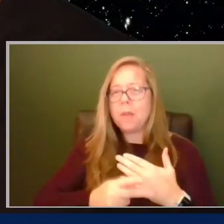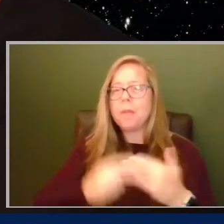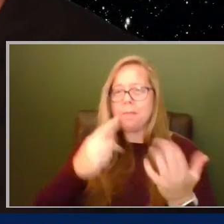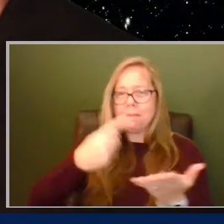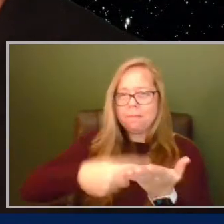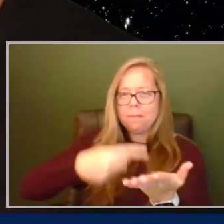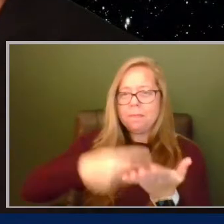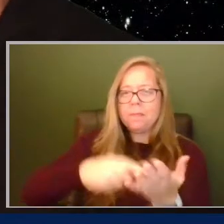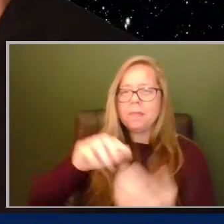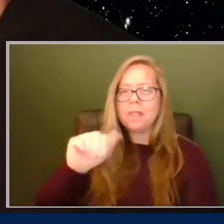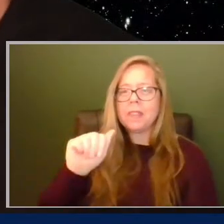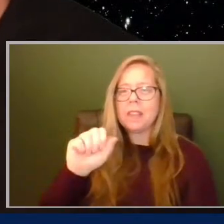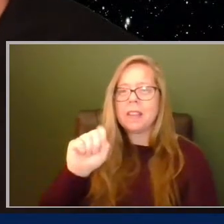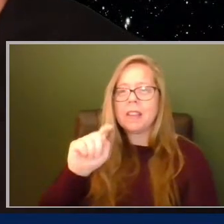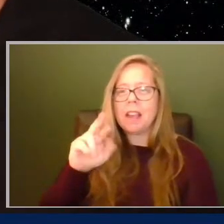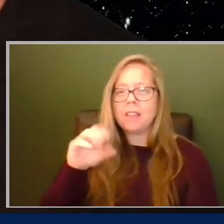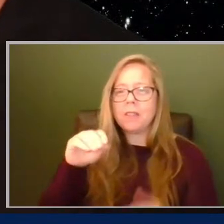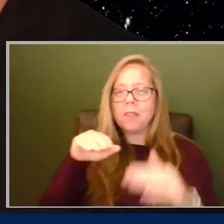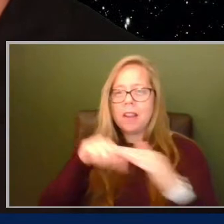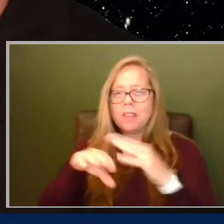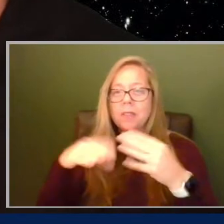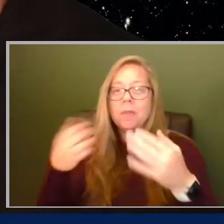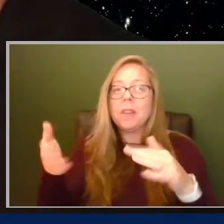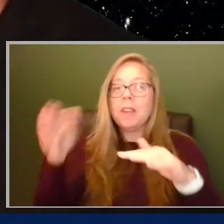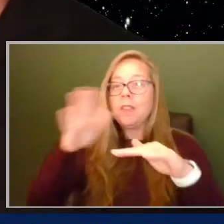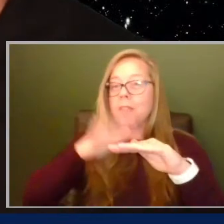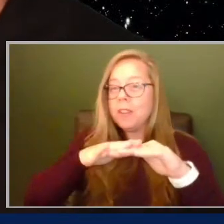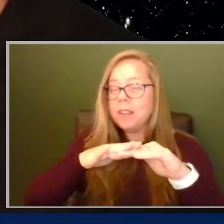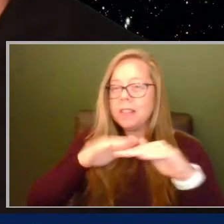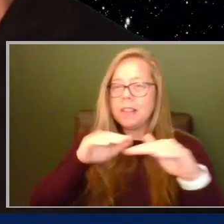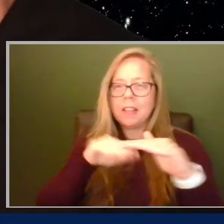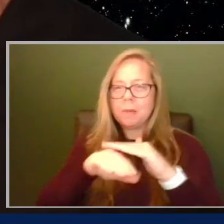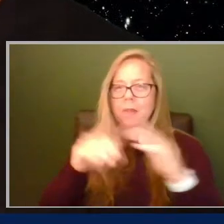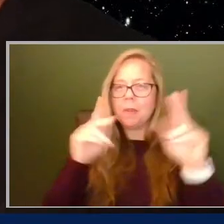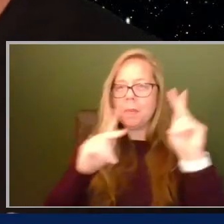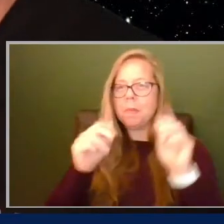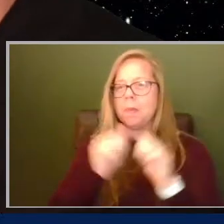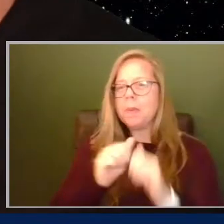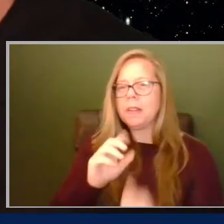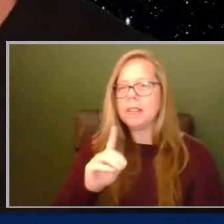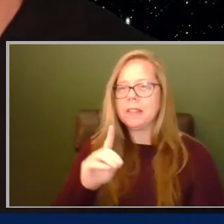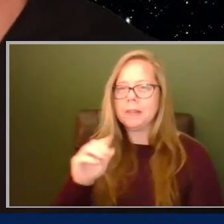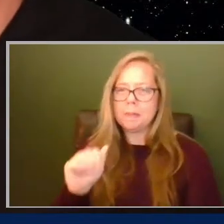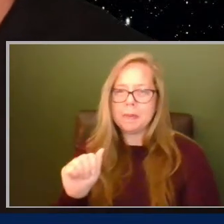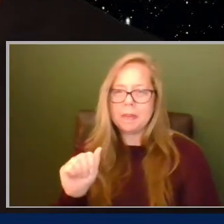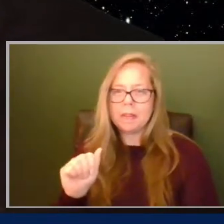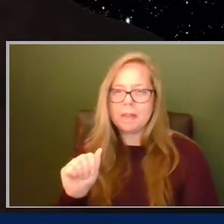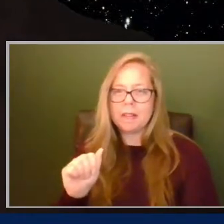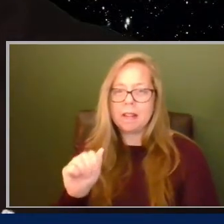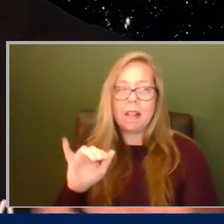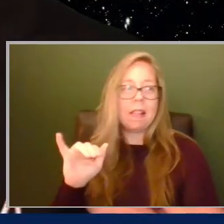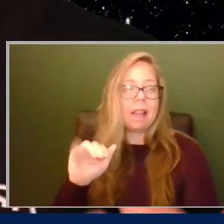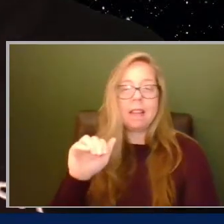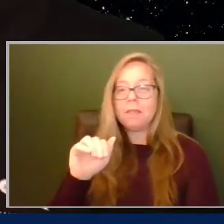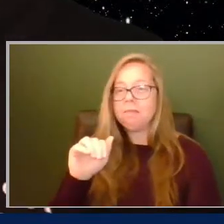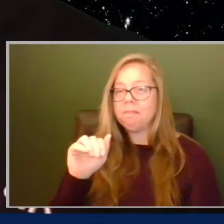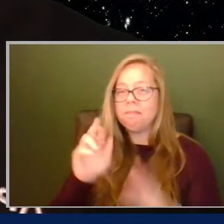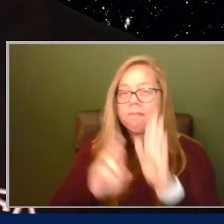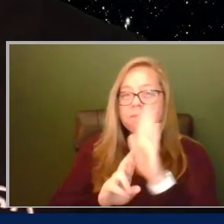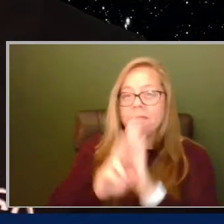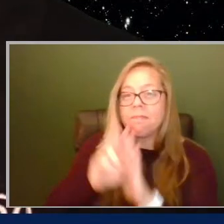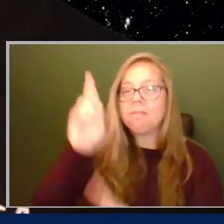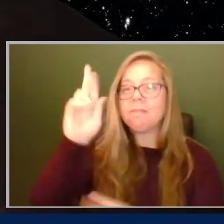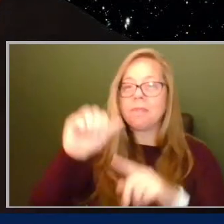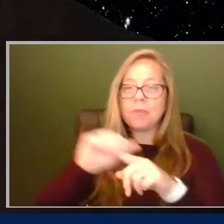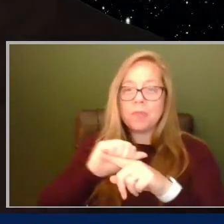they increase accessibility for folks with disabilities to some of the things that are like astronaut training related. So I'll be right back. This